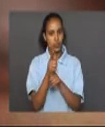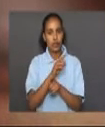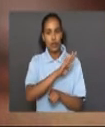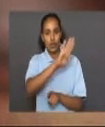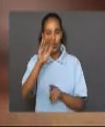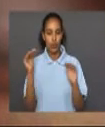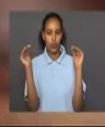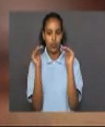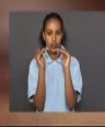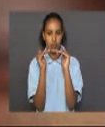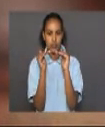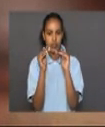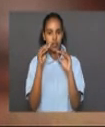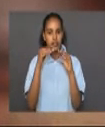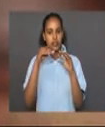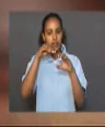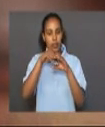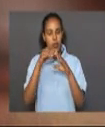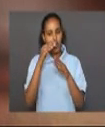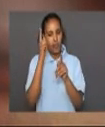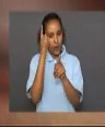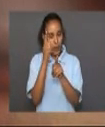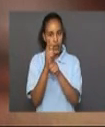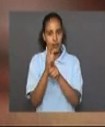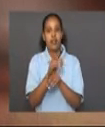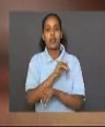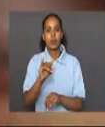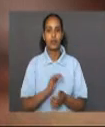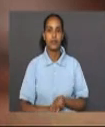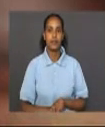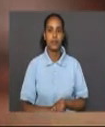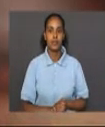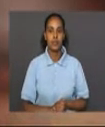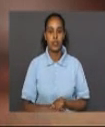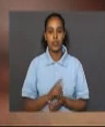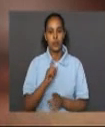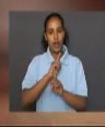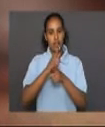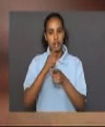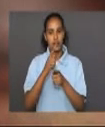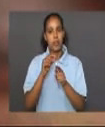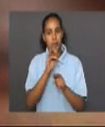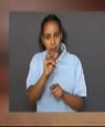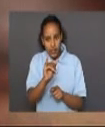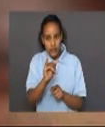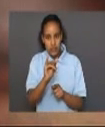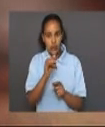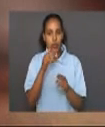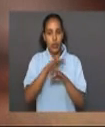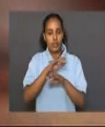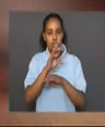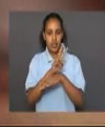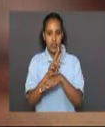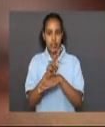your equations are in the proper order as well. If your answers match those on the